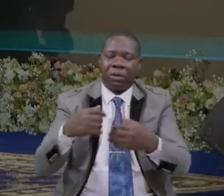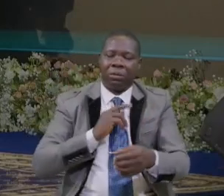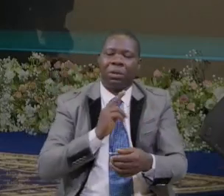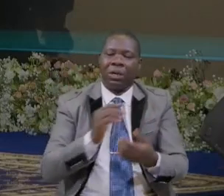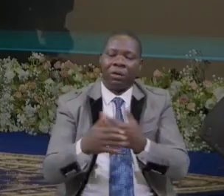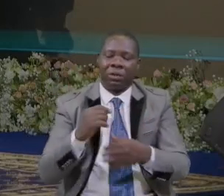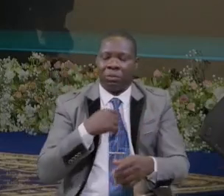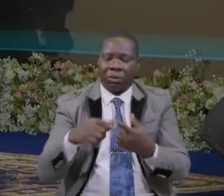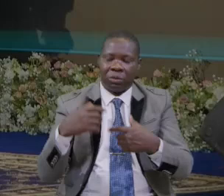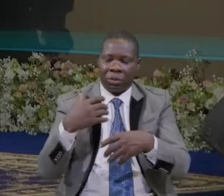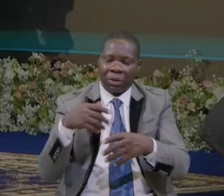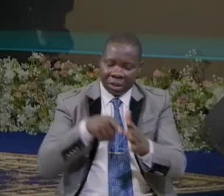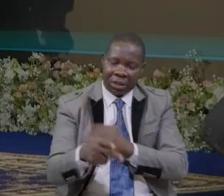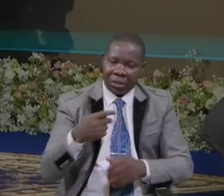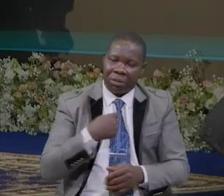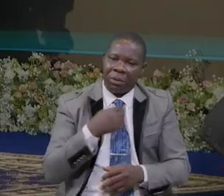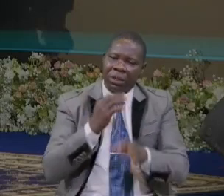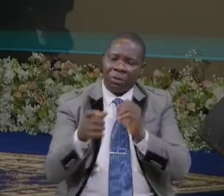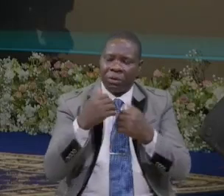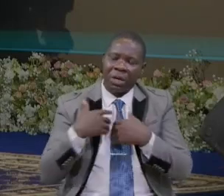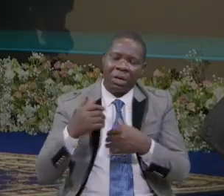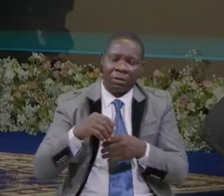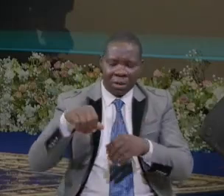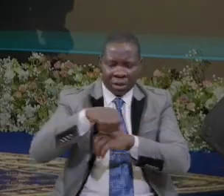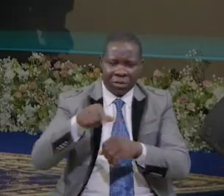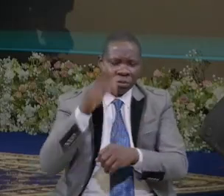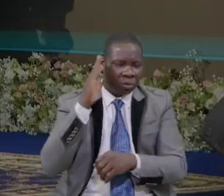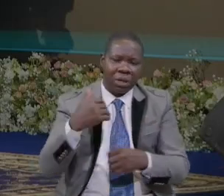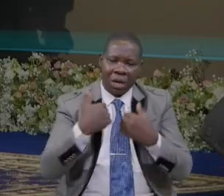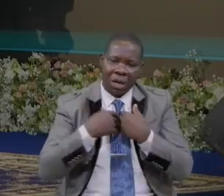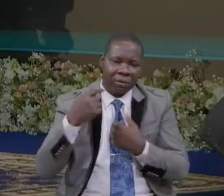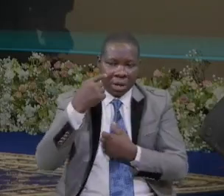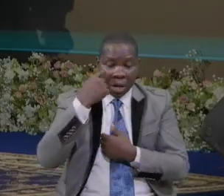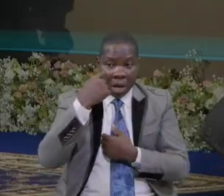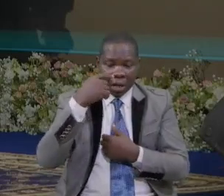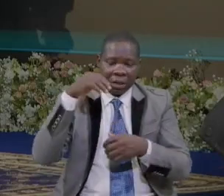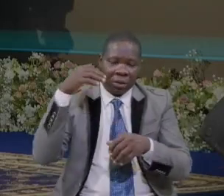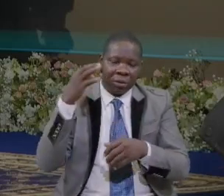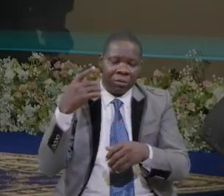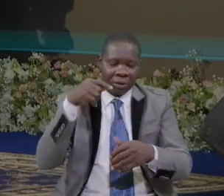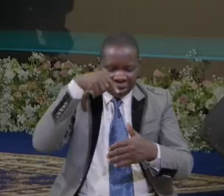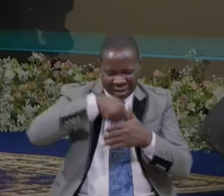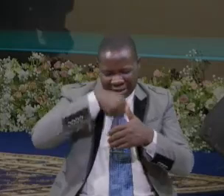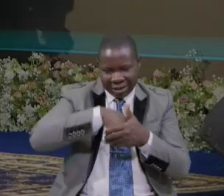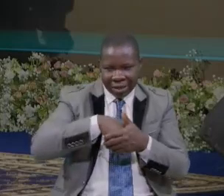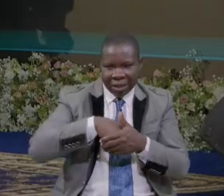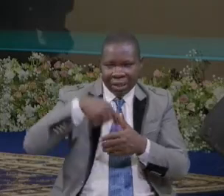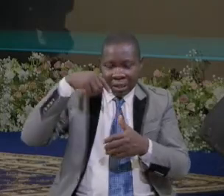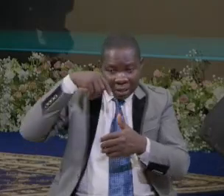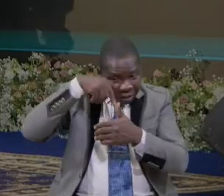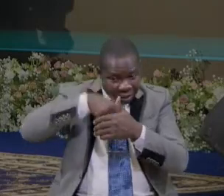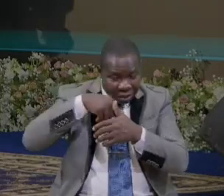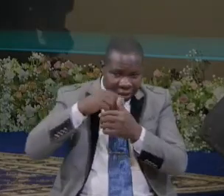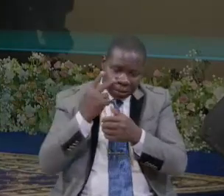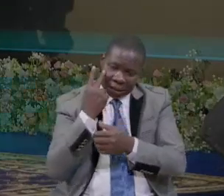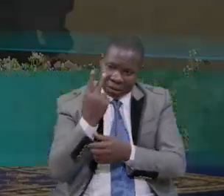have eyes on the inside. Insight from the inside. And you know what's really taking